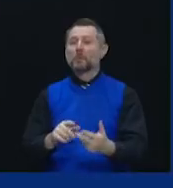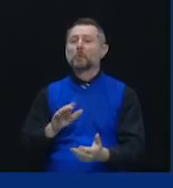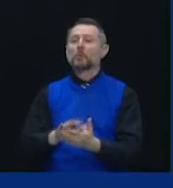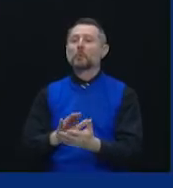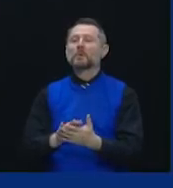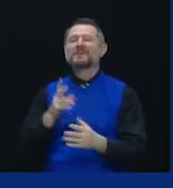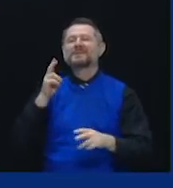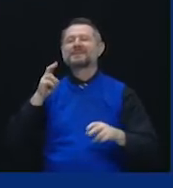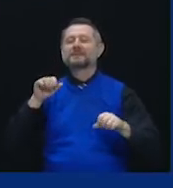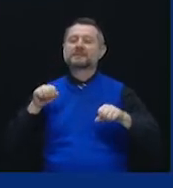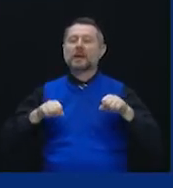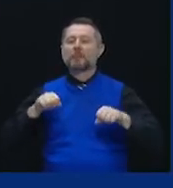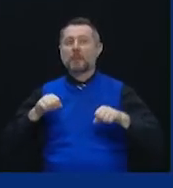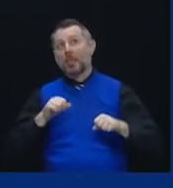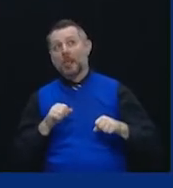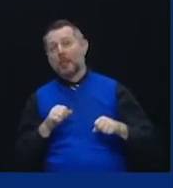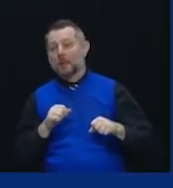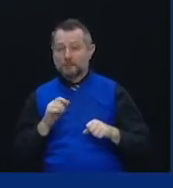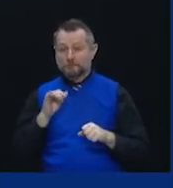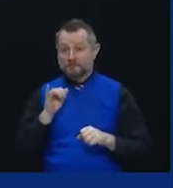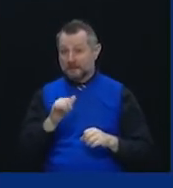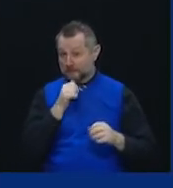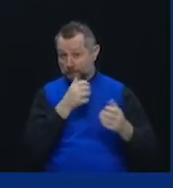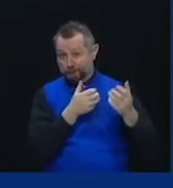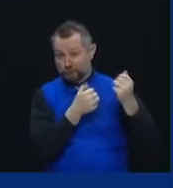I didn't trust the federal